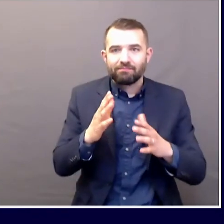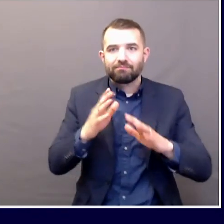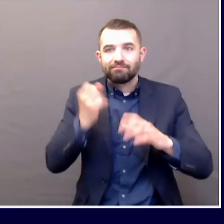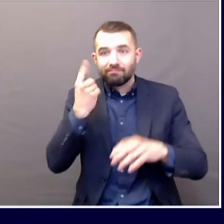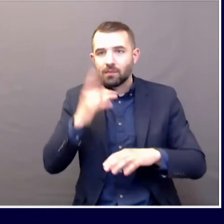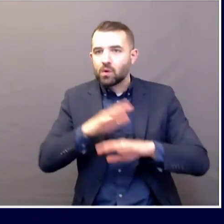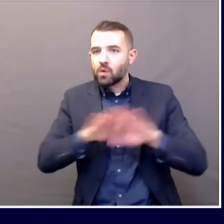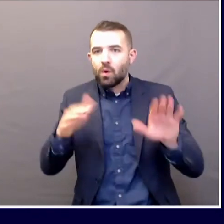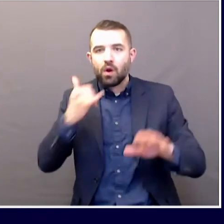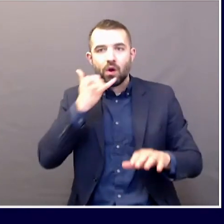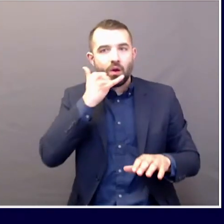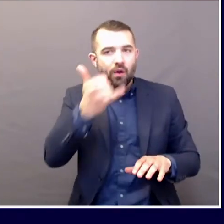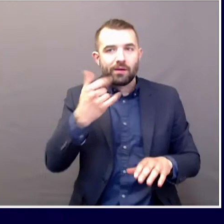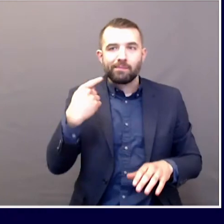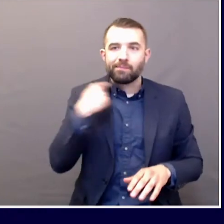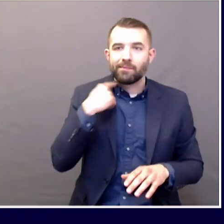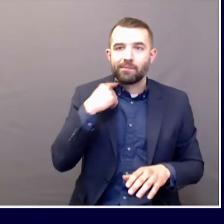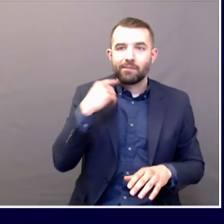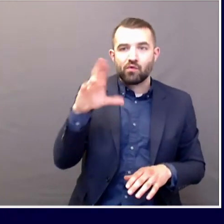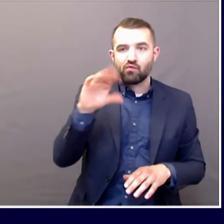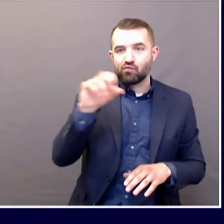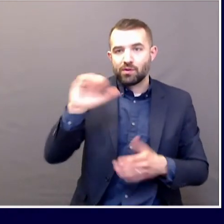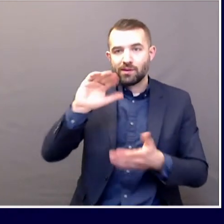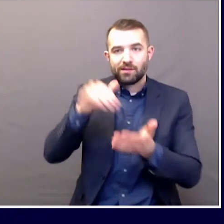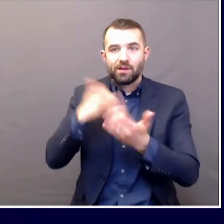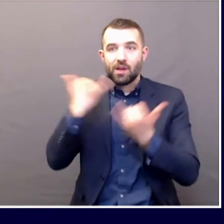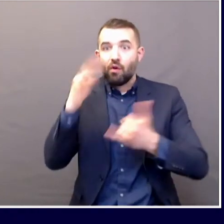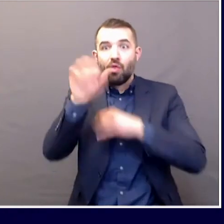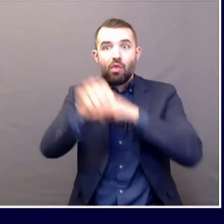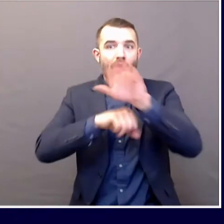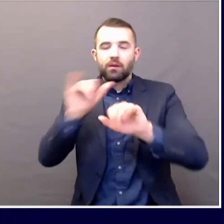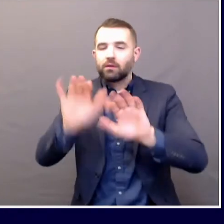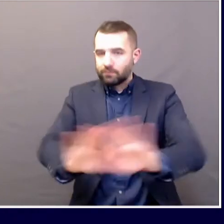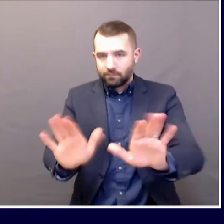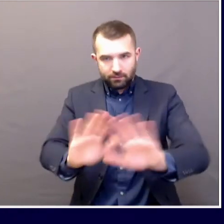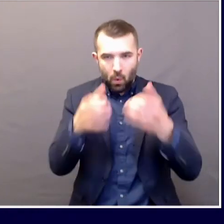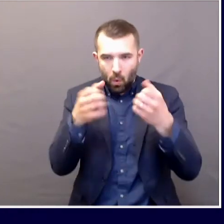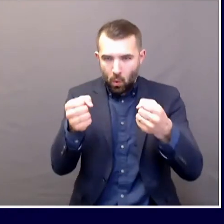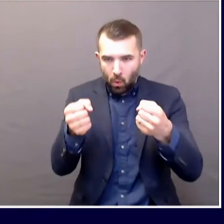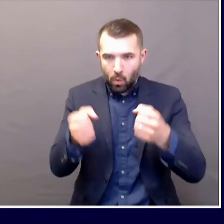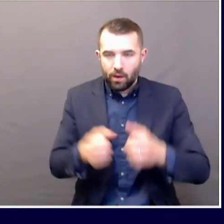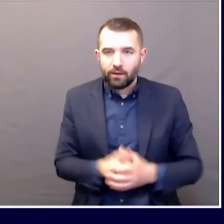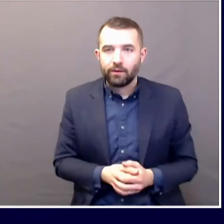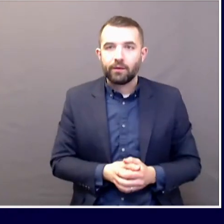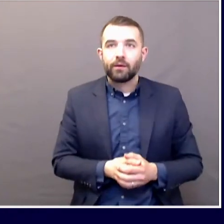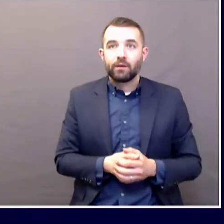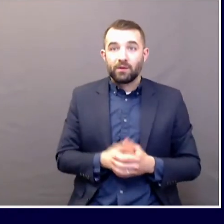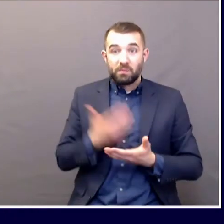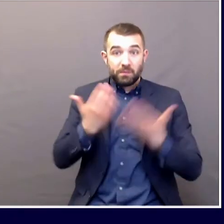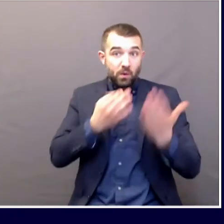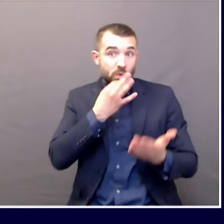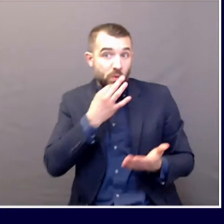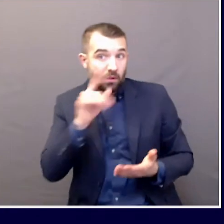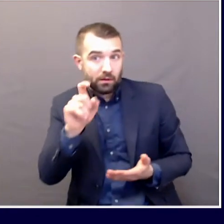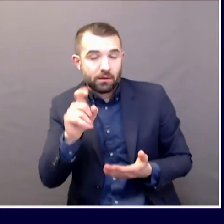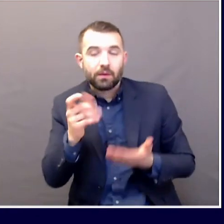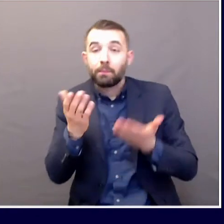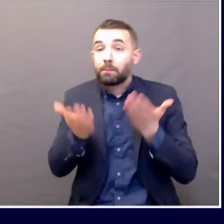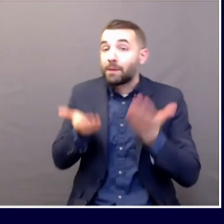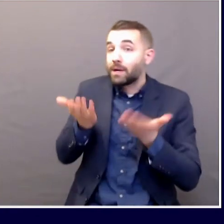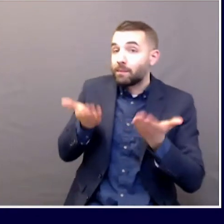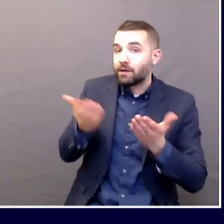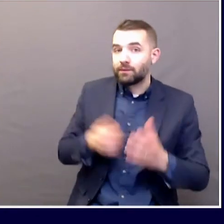appointments. But maybe soon? Maybe soon. Maybe. And another question is